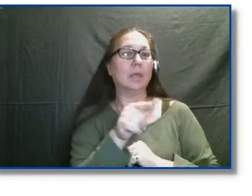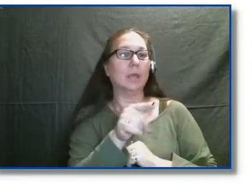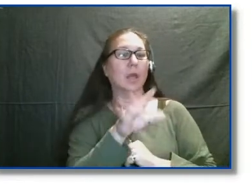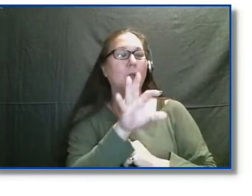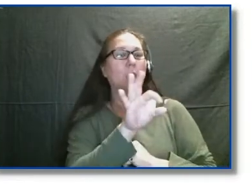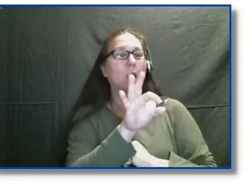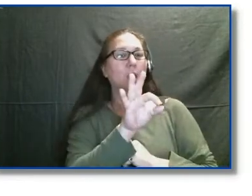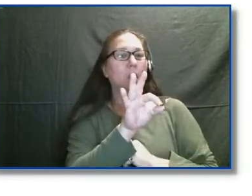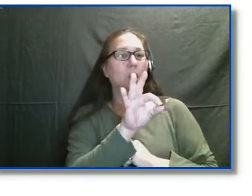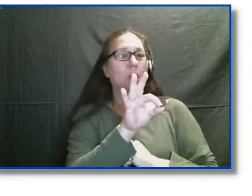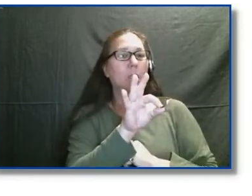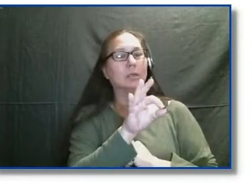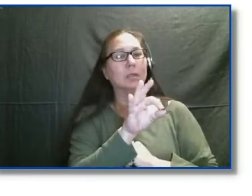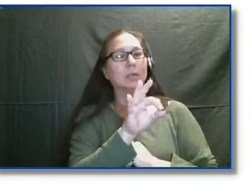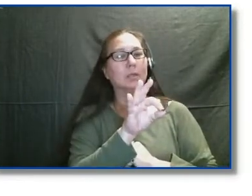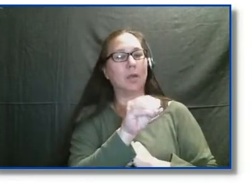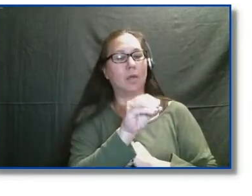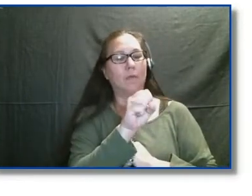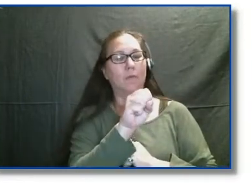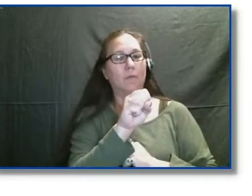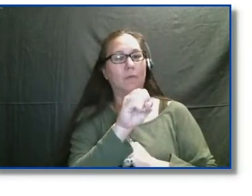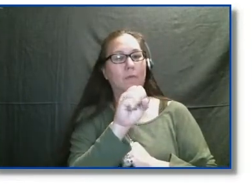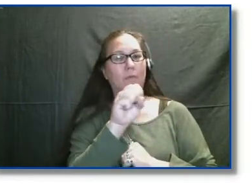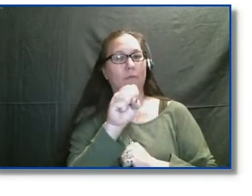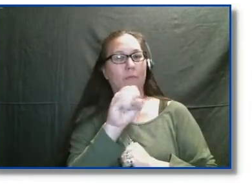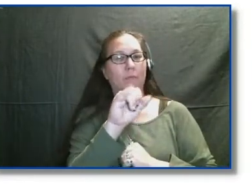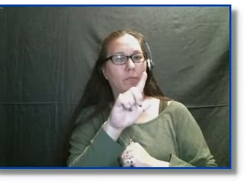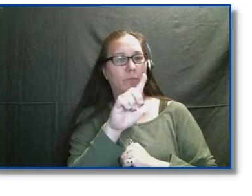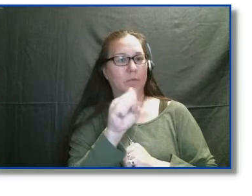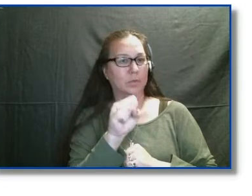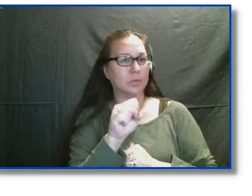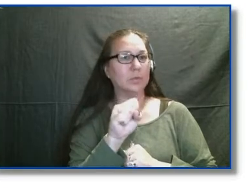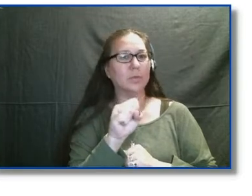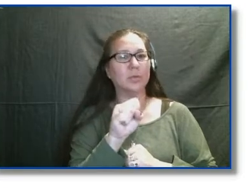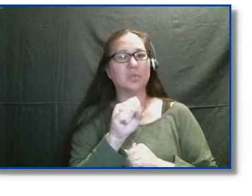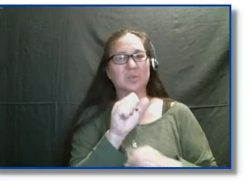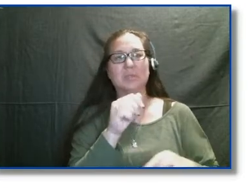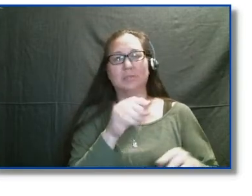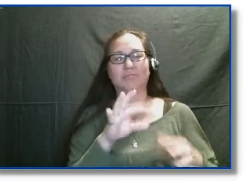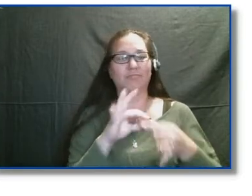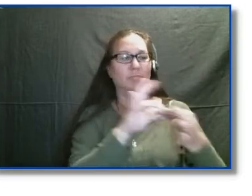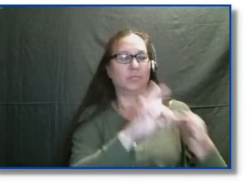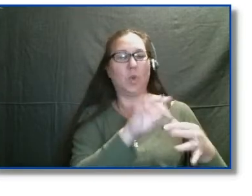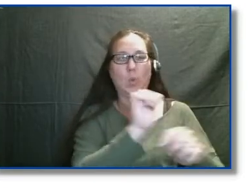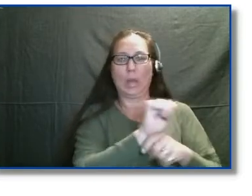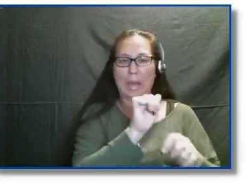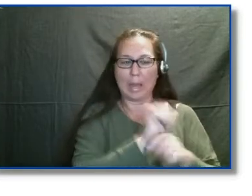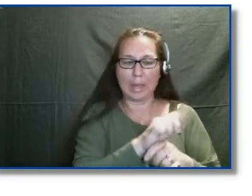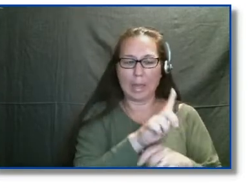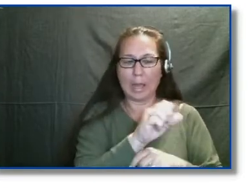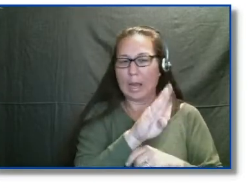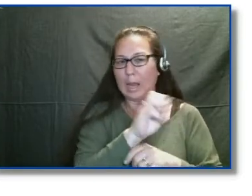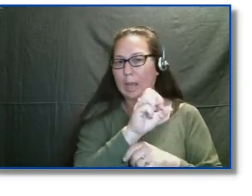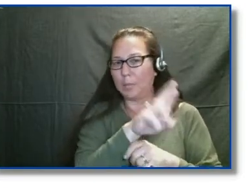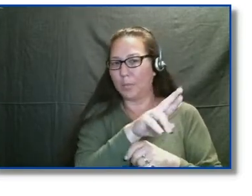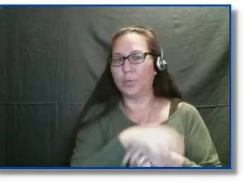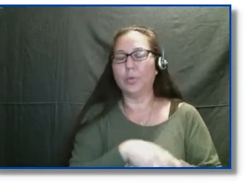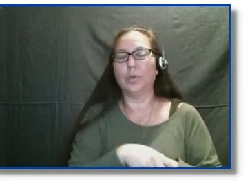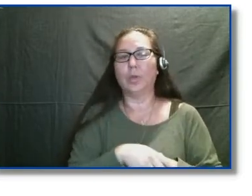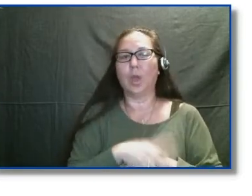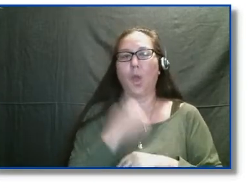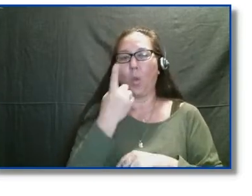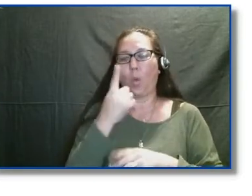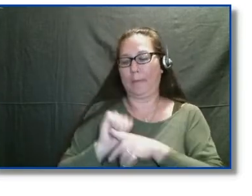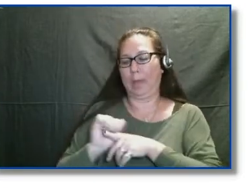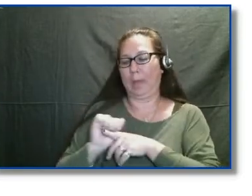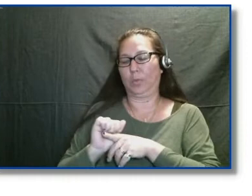amalgamation of labor and fossils of labor. One thing that I'm exploring in my practice, and which the project here at MIT, to which I will